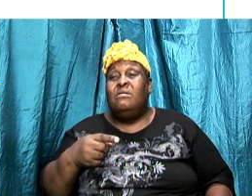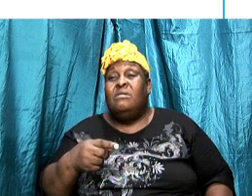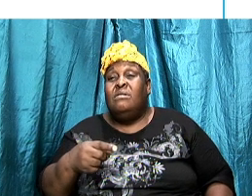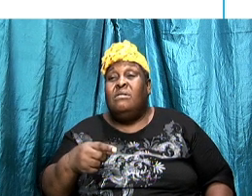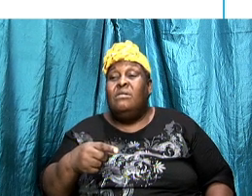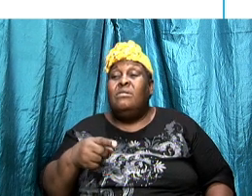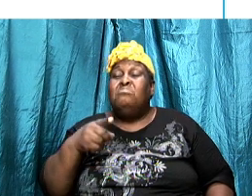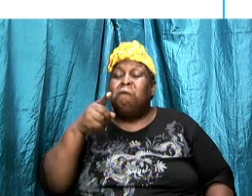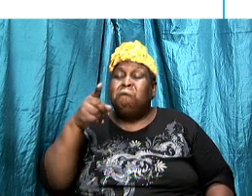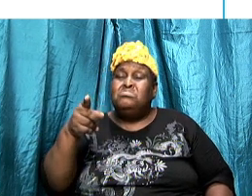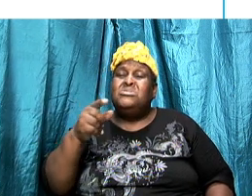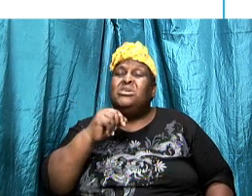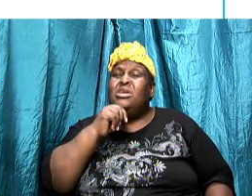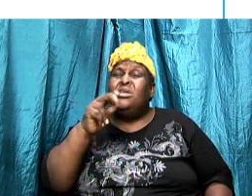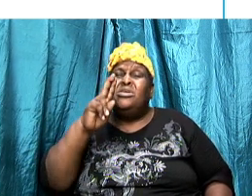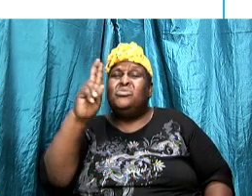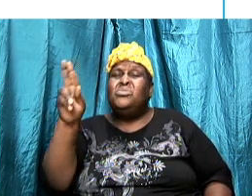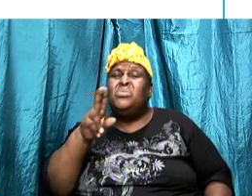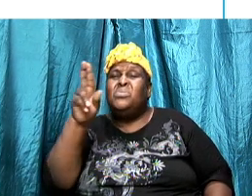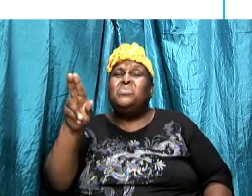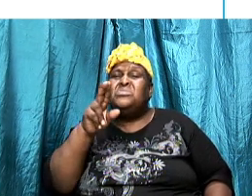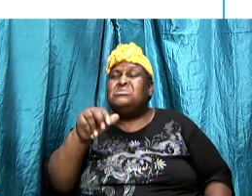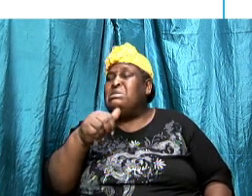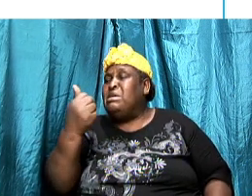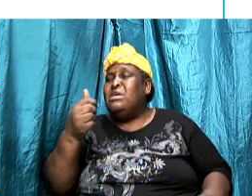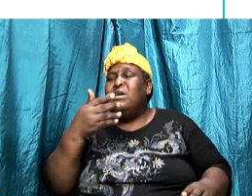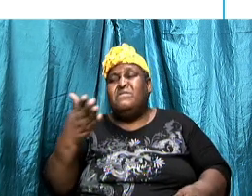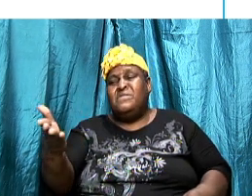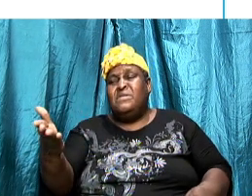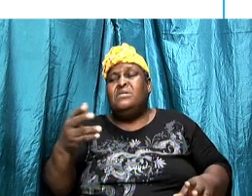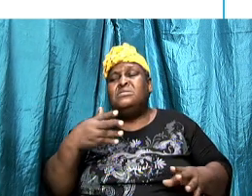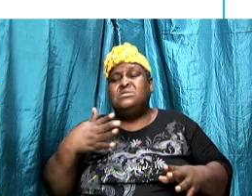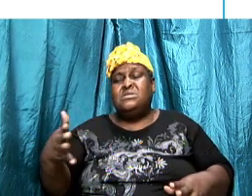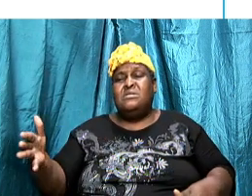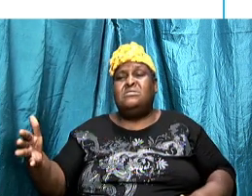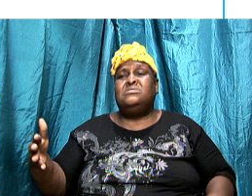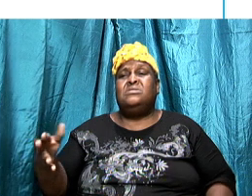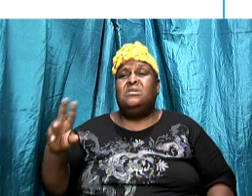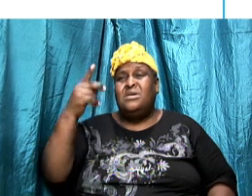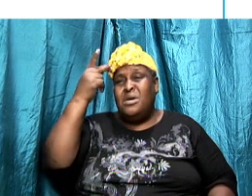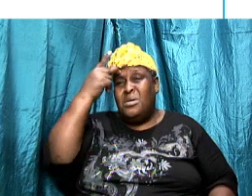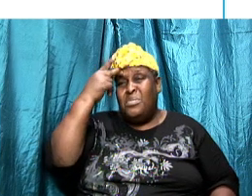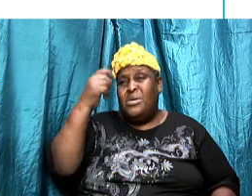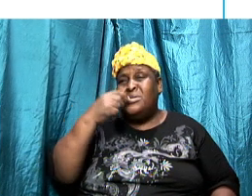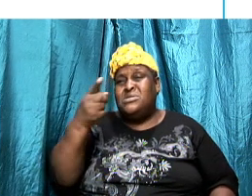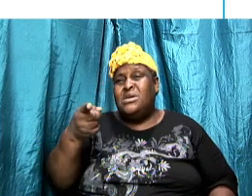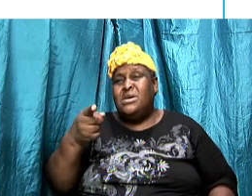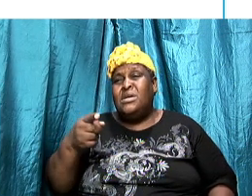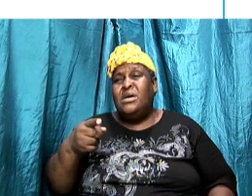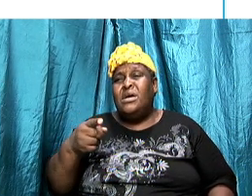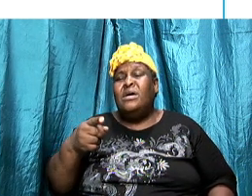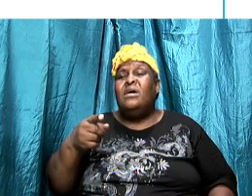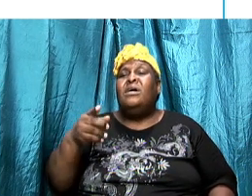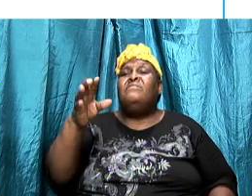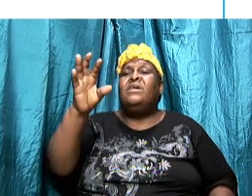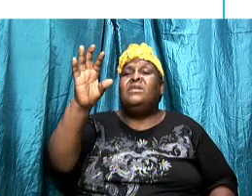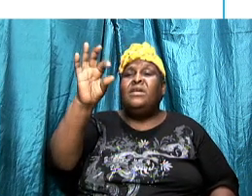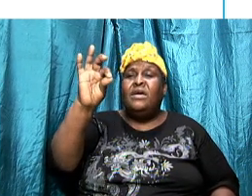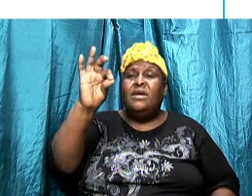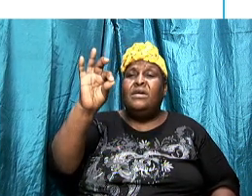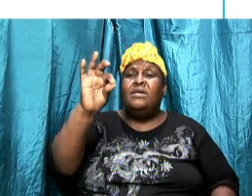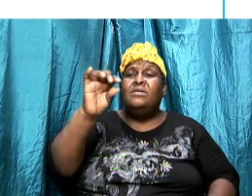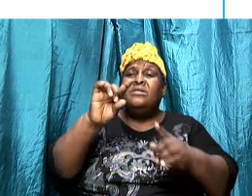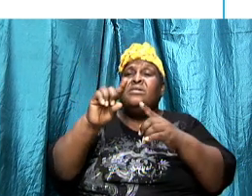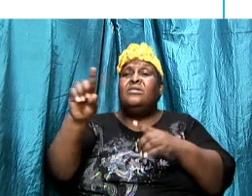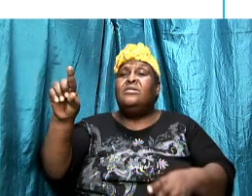has not used any of these things. So Paul said, you know, that Paul had a 9-to-5. Well,